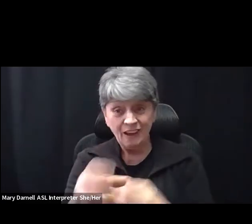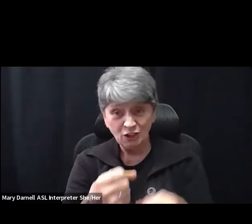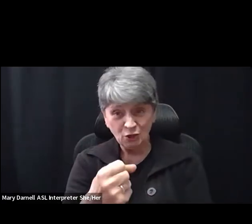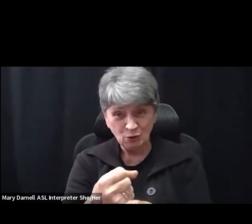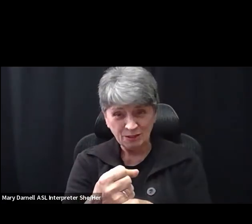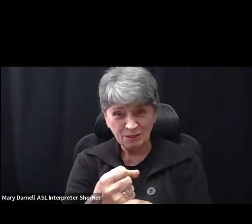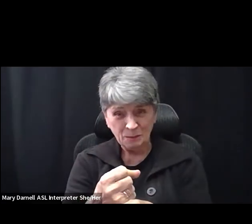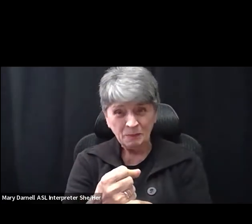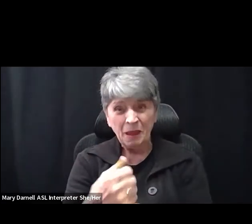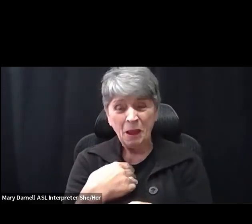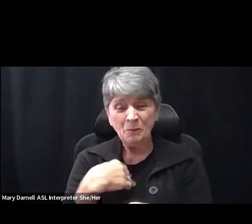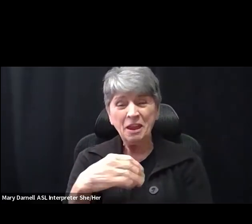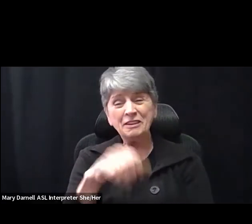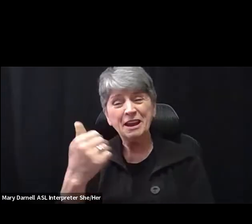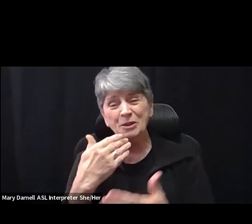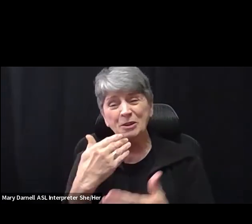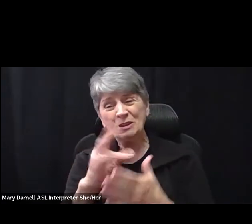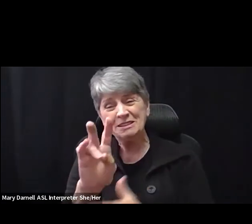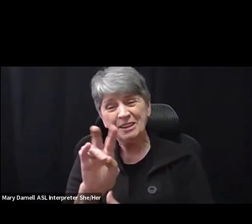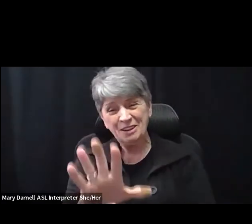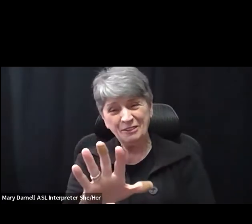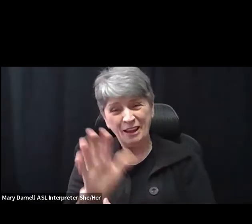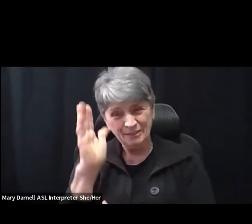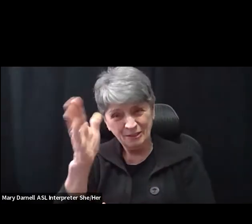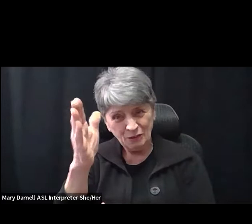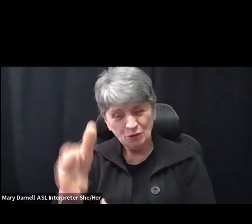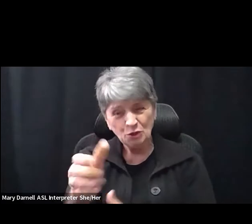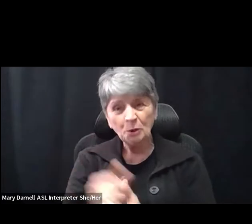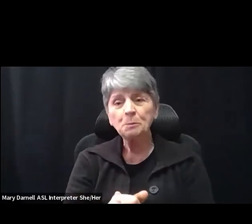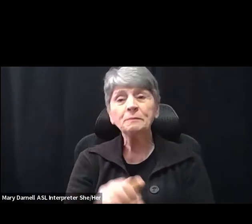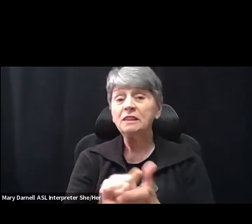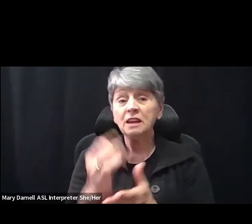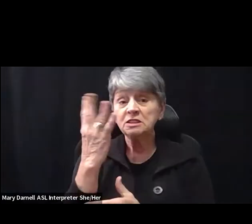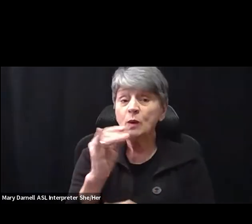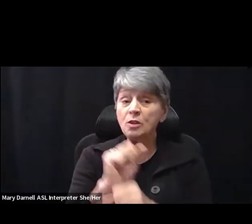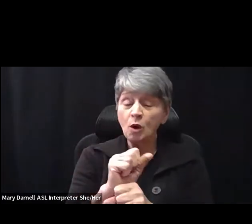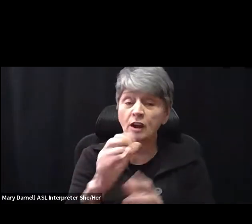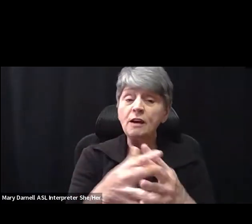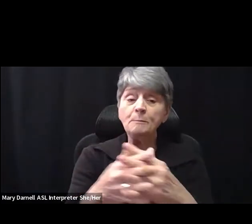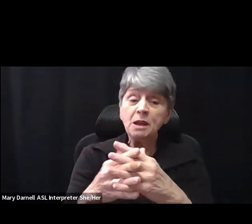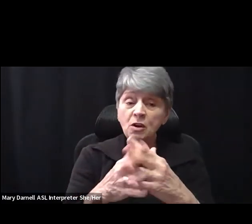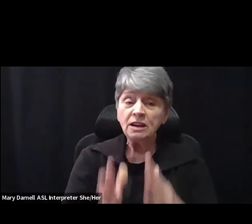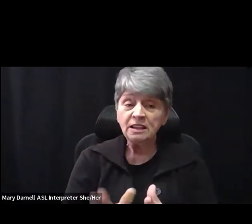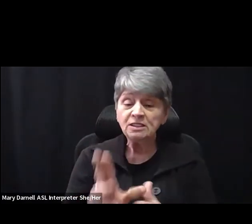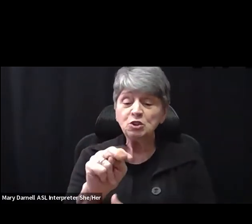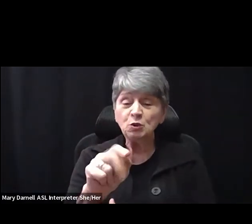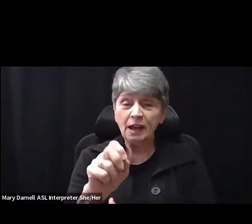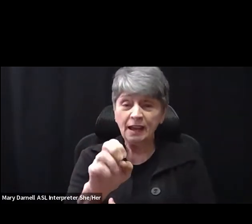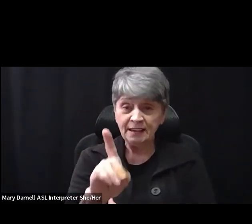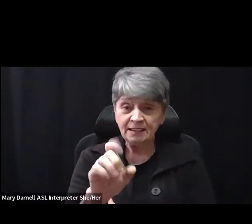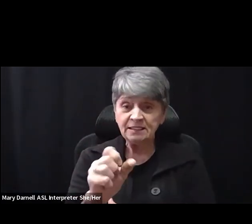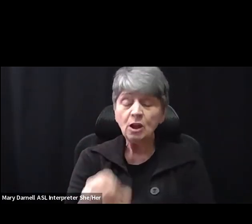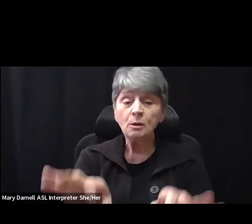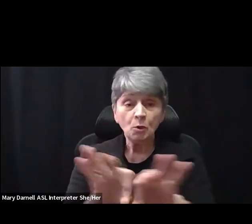least another good 75 in us. And that's why the work of Americans United is so important. As you know, we are the only